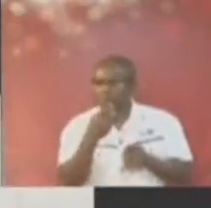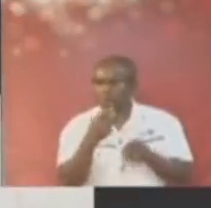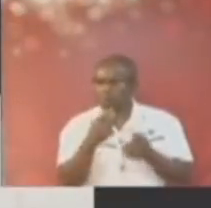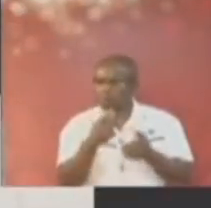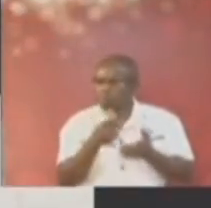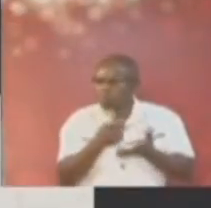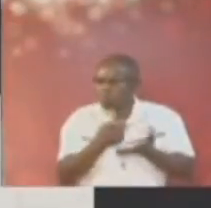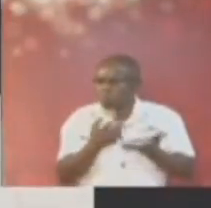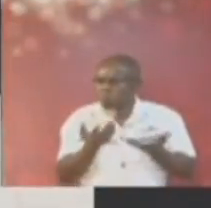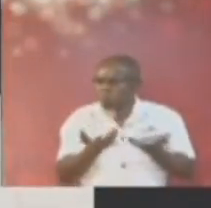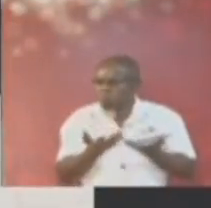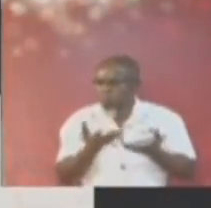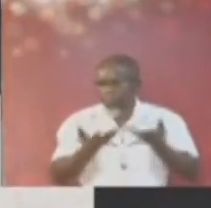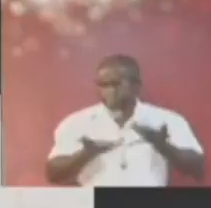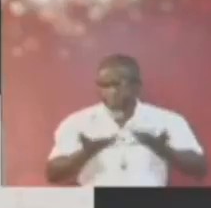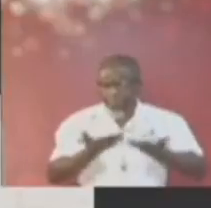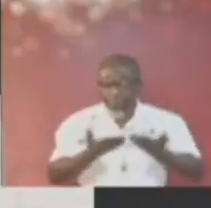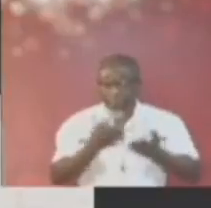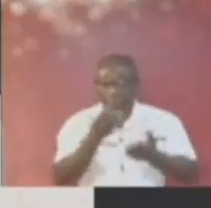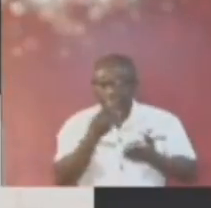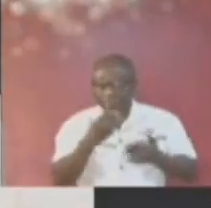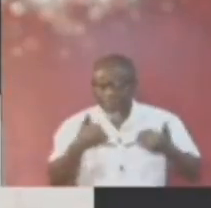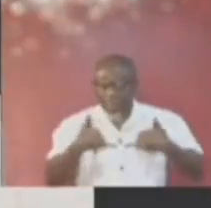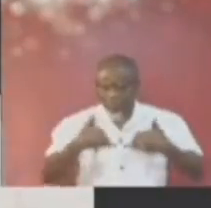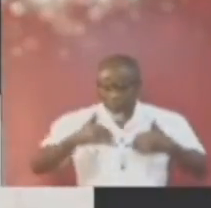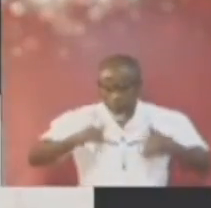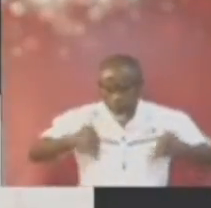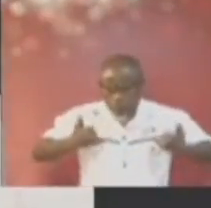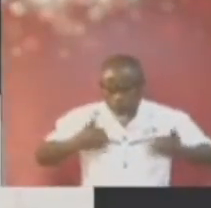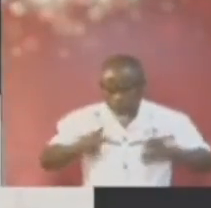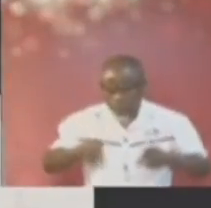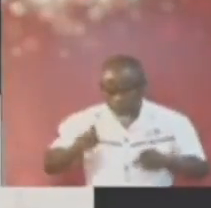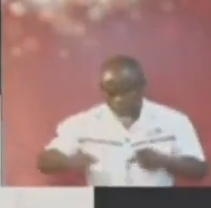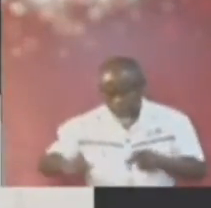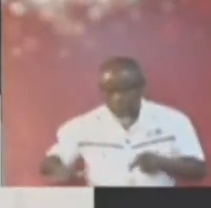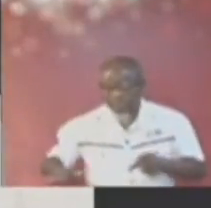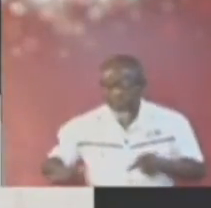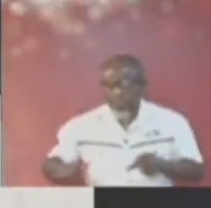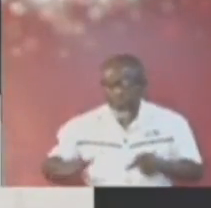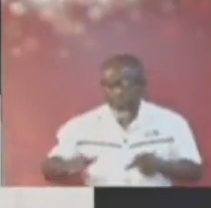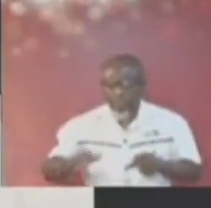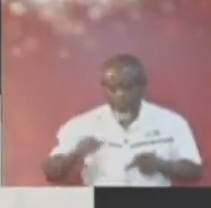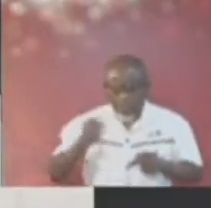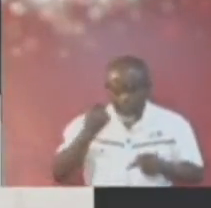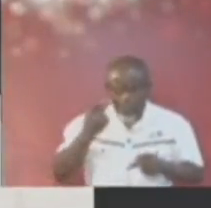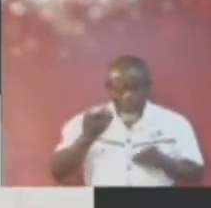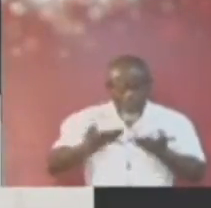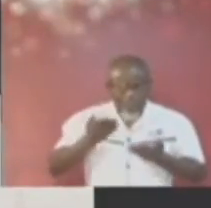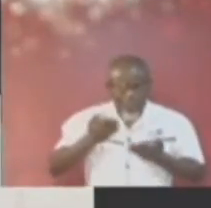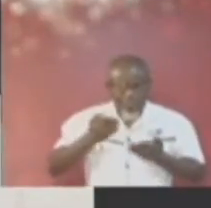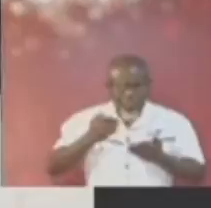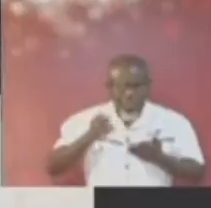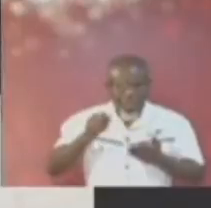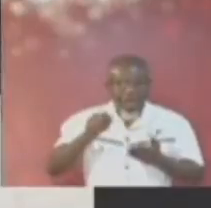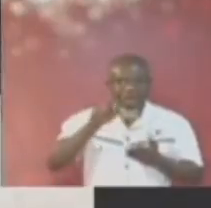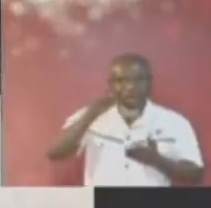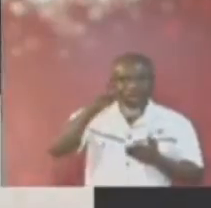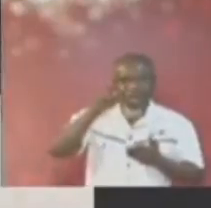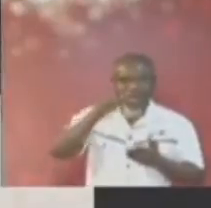people, when they think of diabetes and so on, they would think that this is more for the elderly. So if you could point